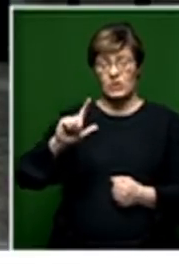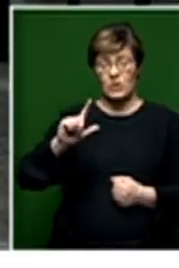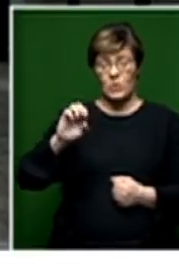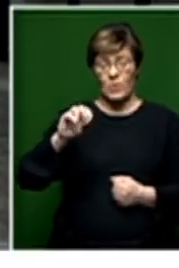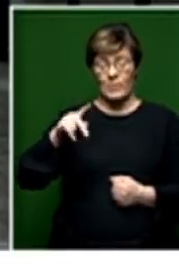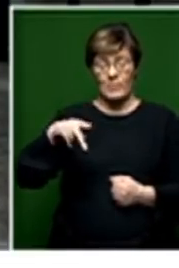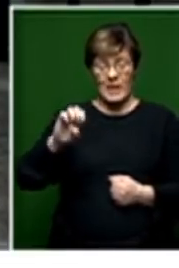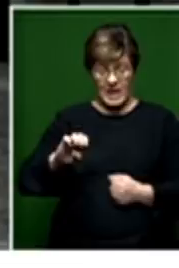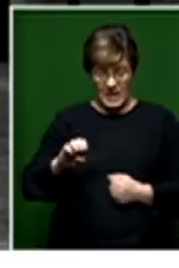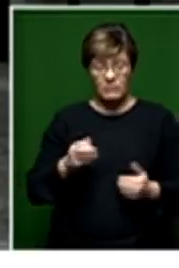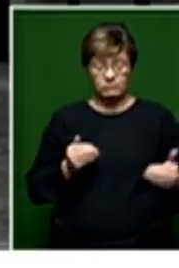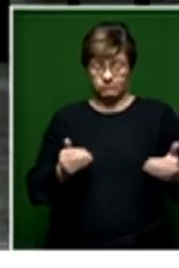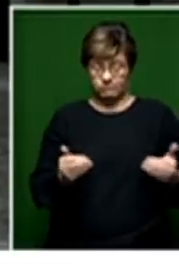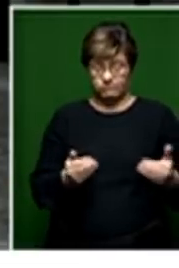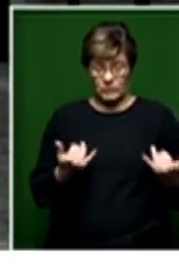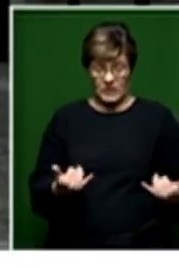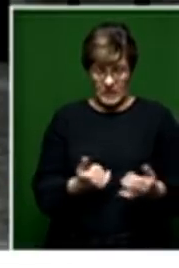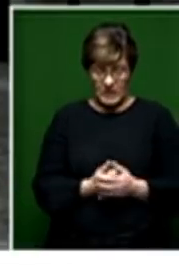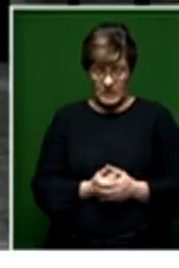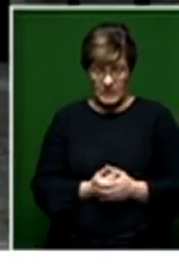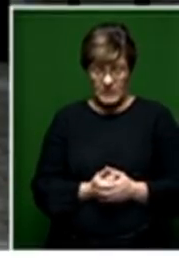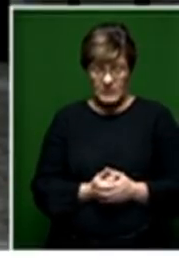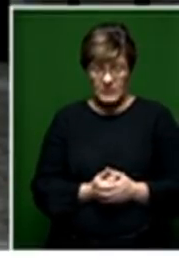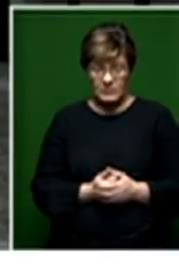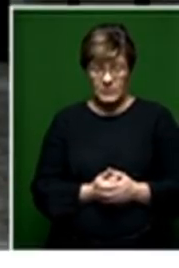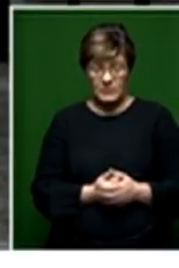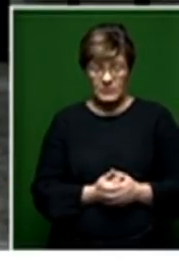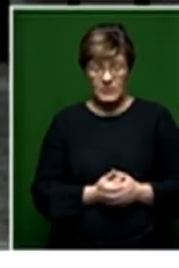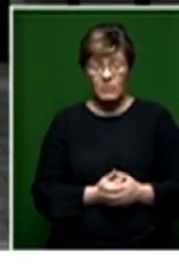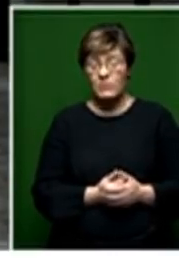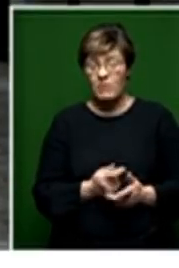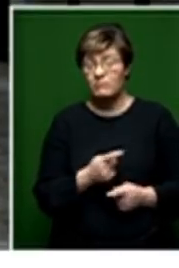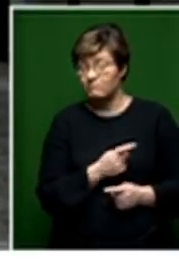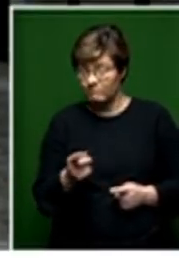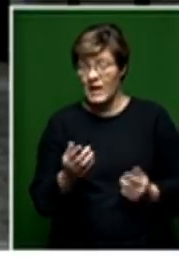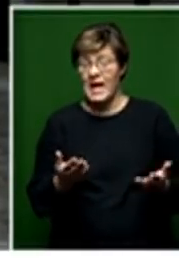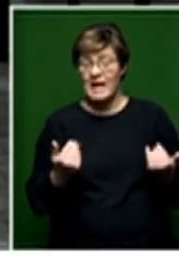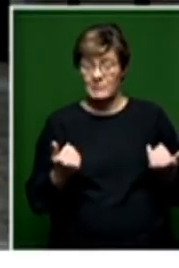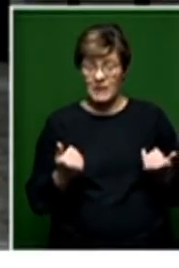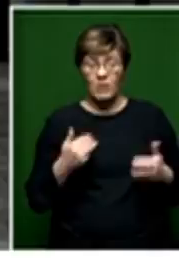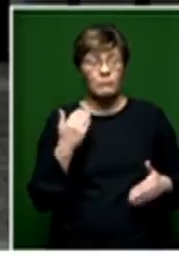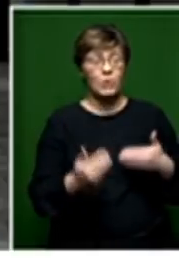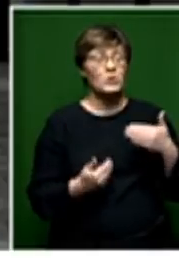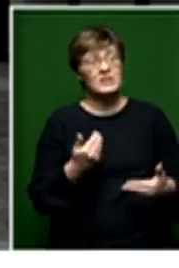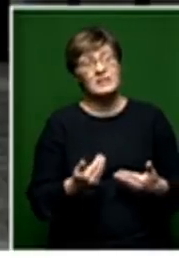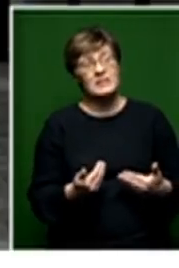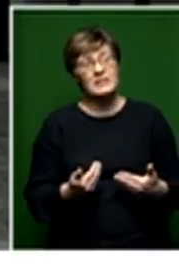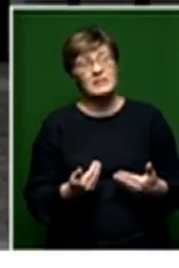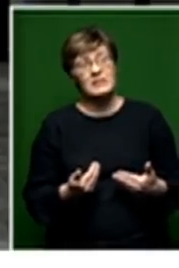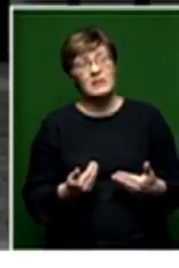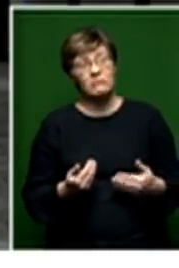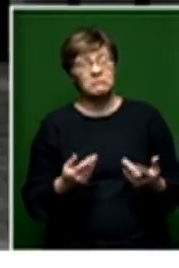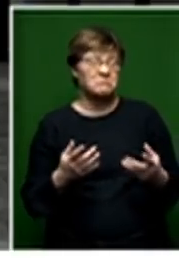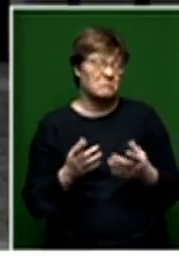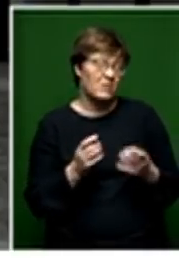proceedings today. Everything's being kept very tight. We are expecting the entire process to be about 4